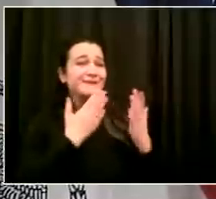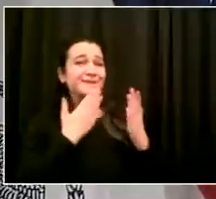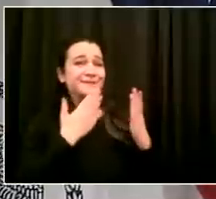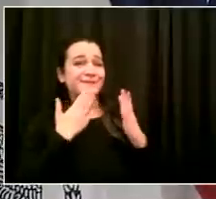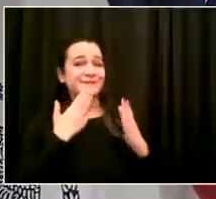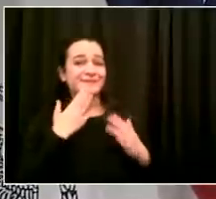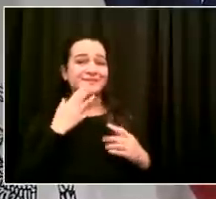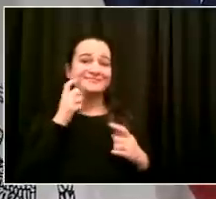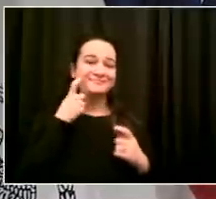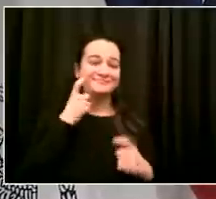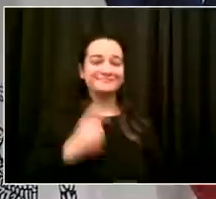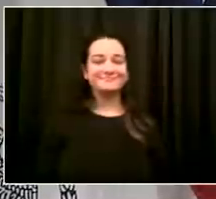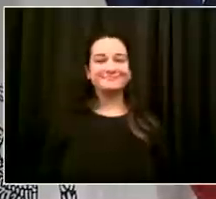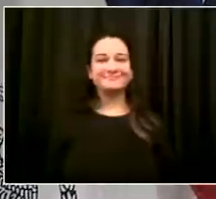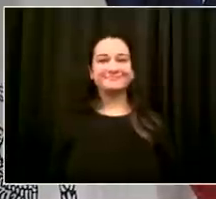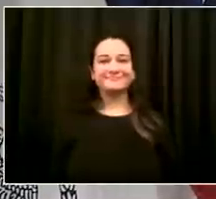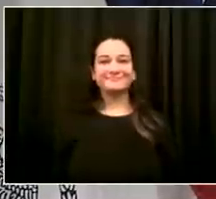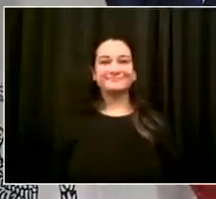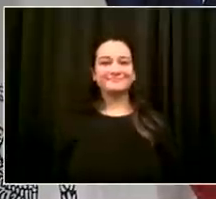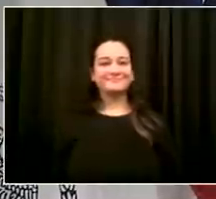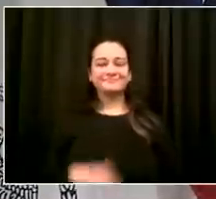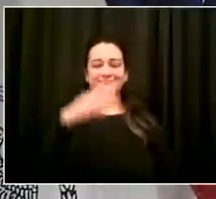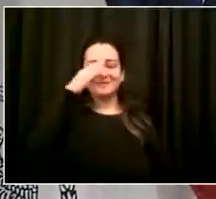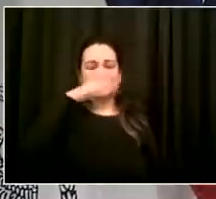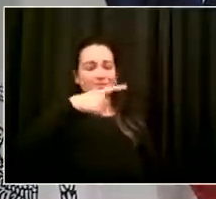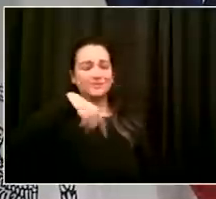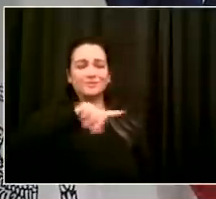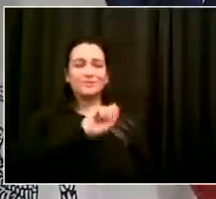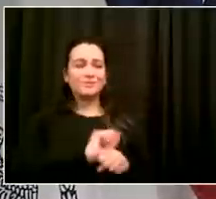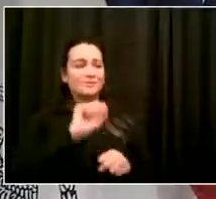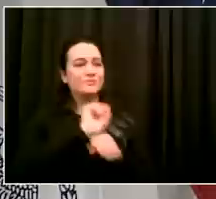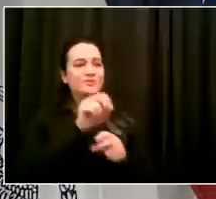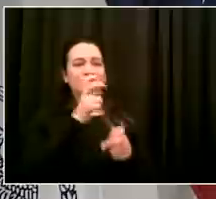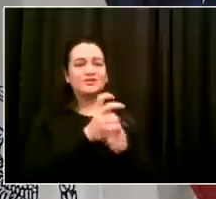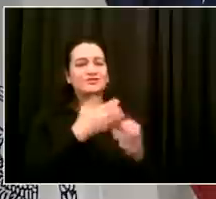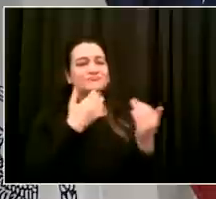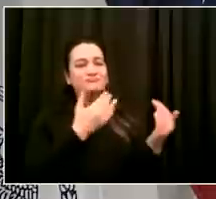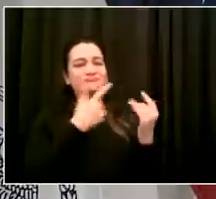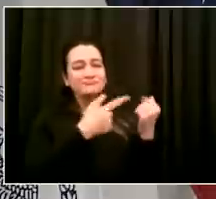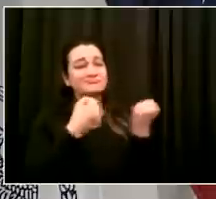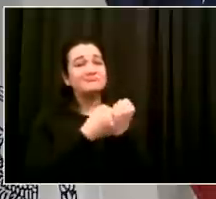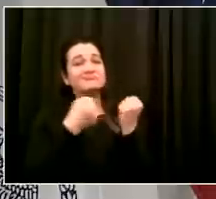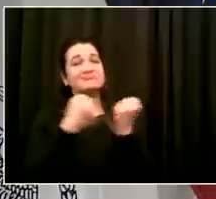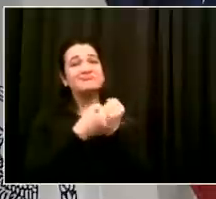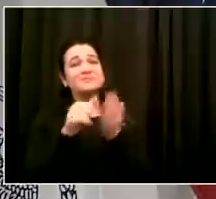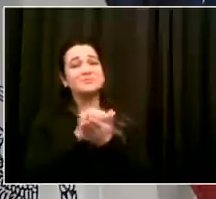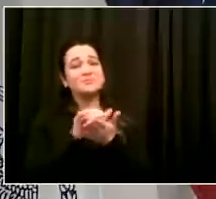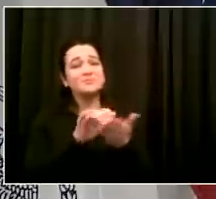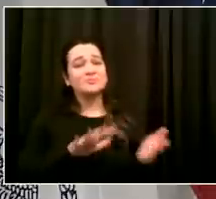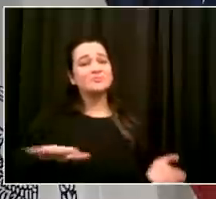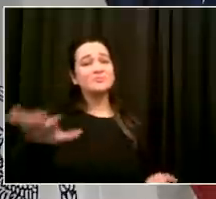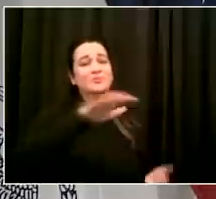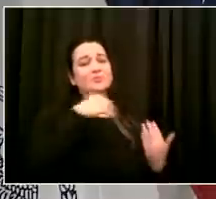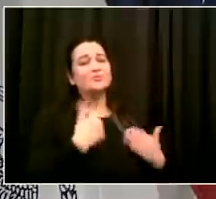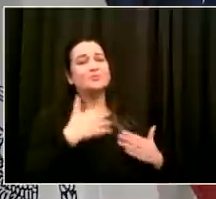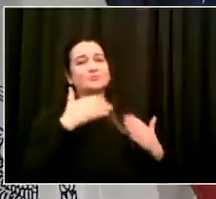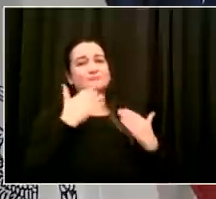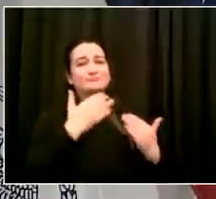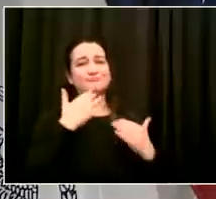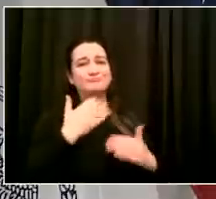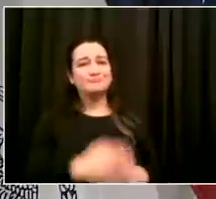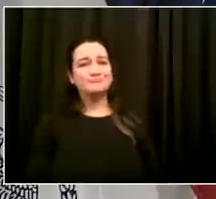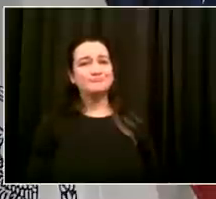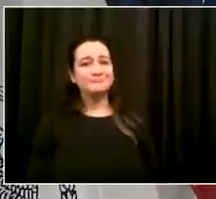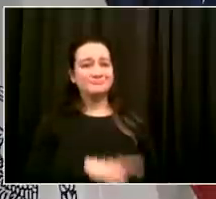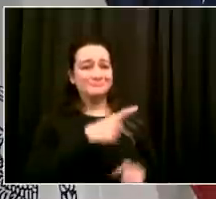Aging has been working so hard during this pandemic to serve our seniors. Our seniors have been the hardest hit in Department for the Aging, and your whole